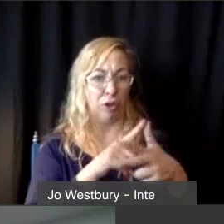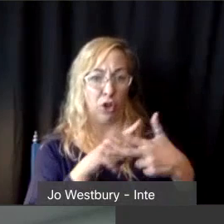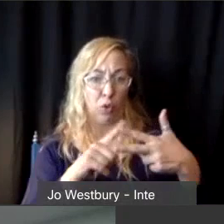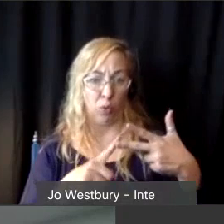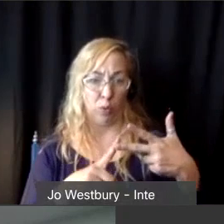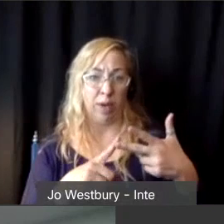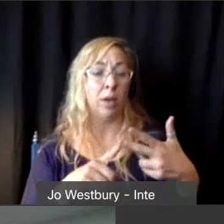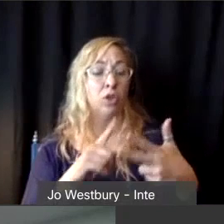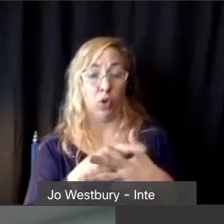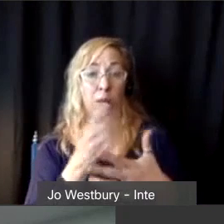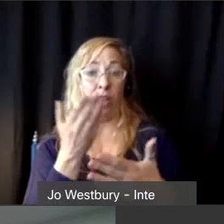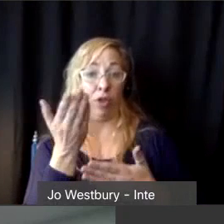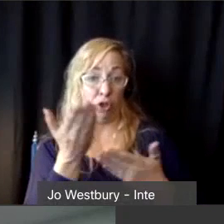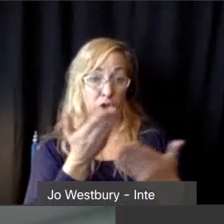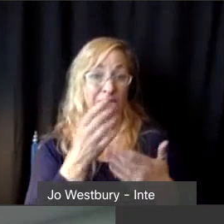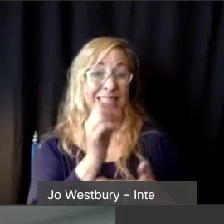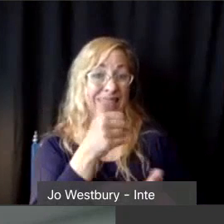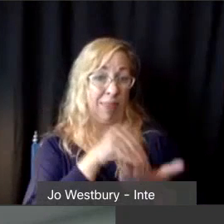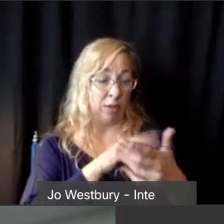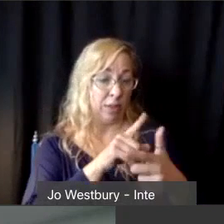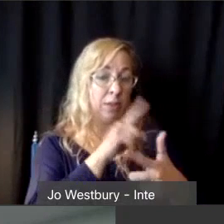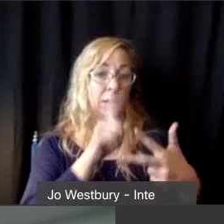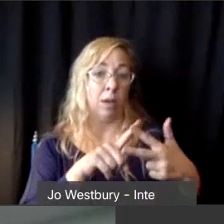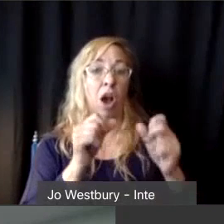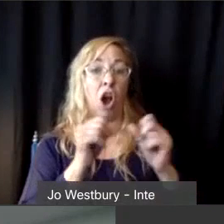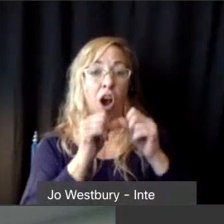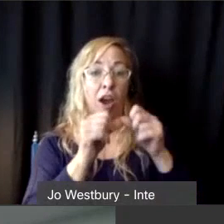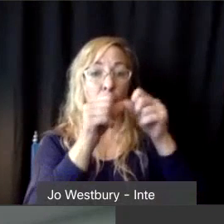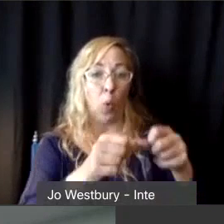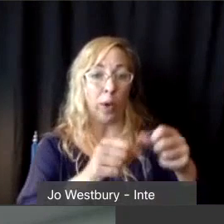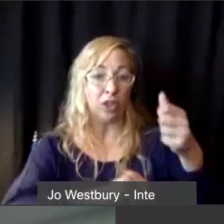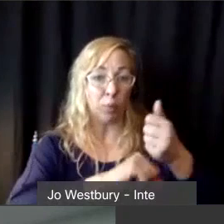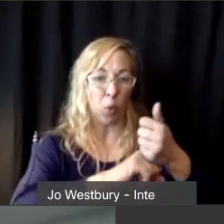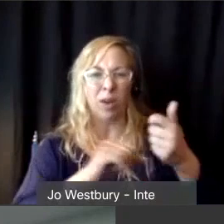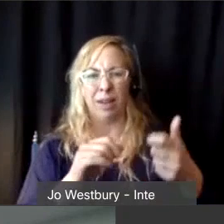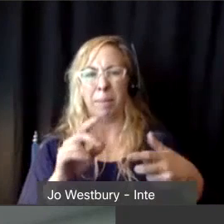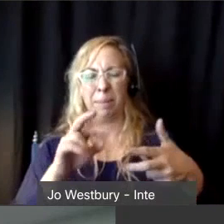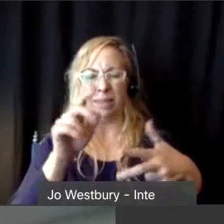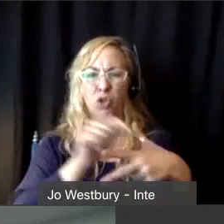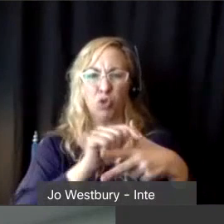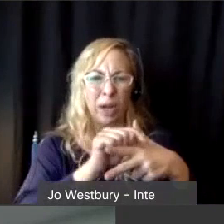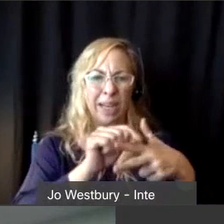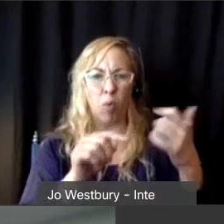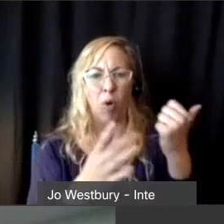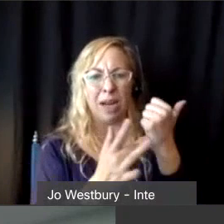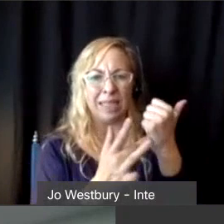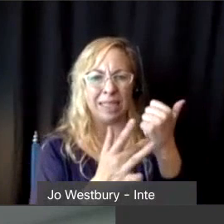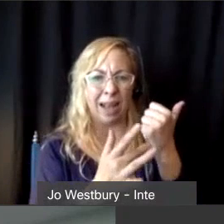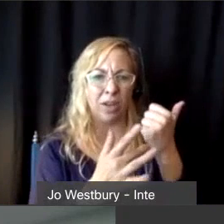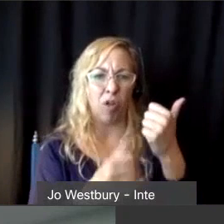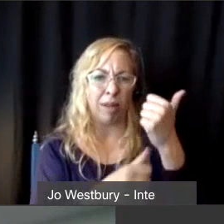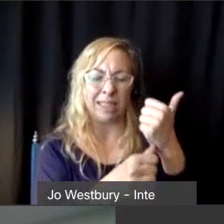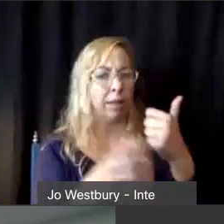the goods and service is the 10,000, but the ongoing supports and services, which is training or technical assistance, that's a separate